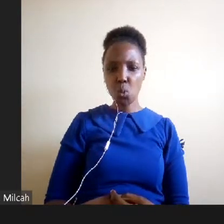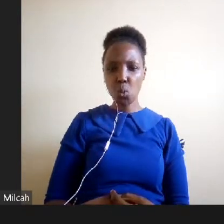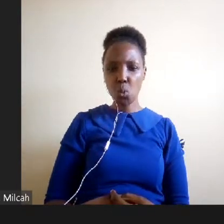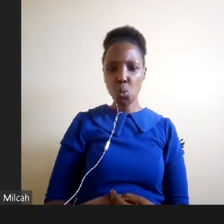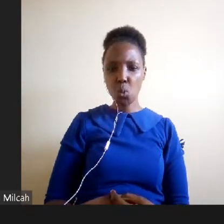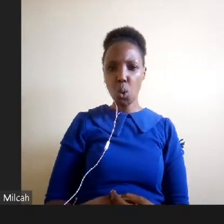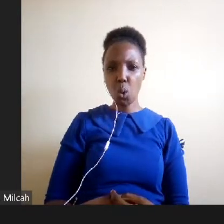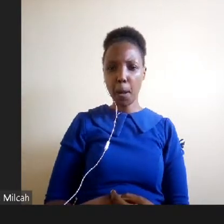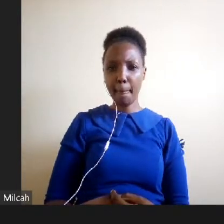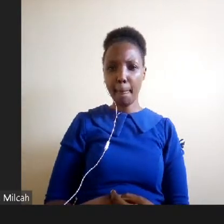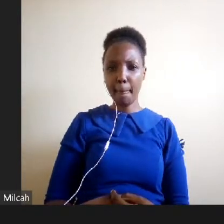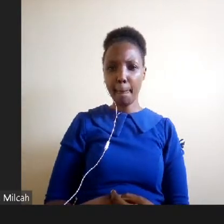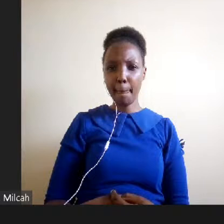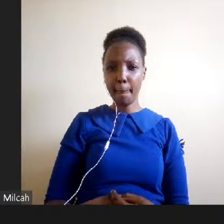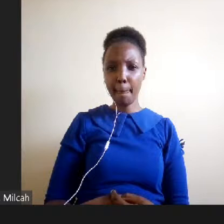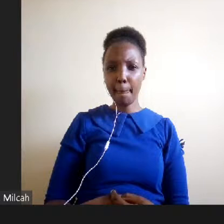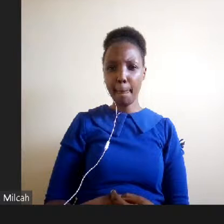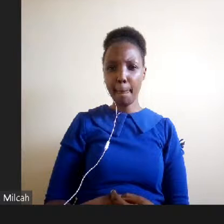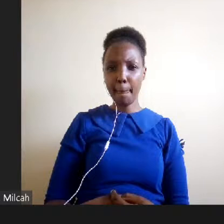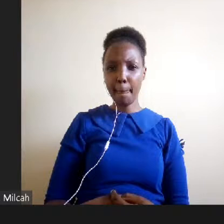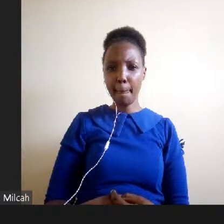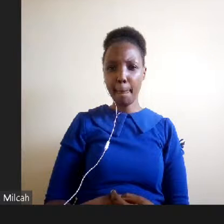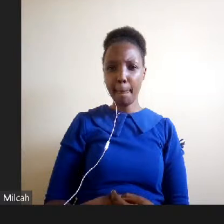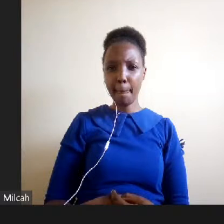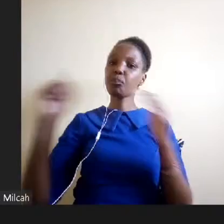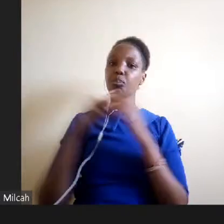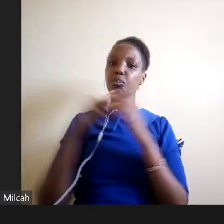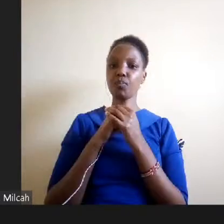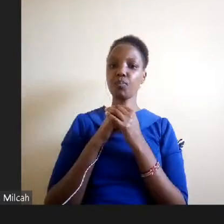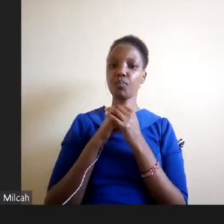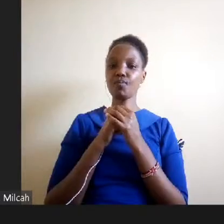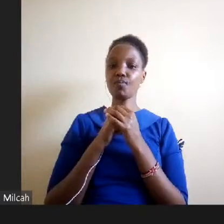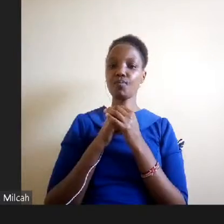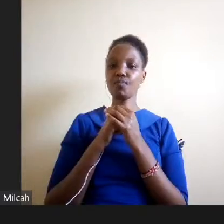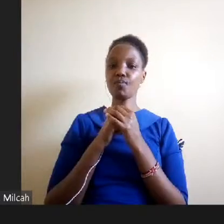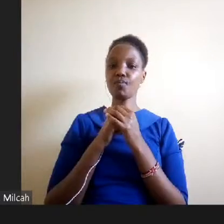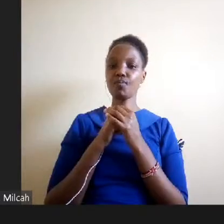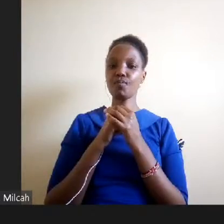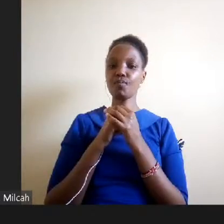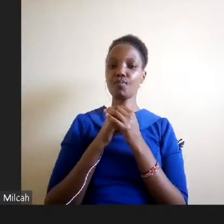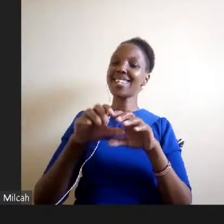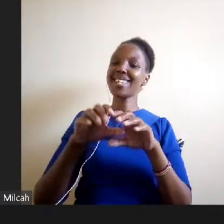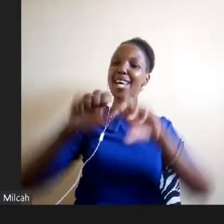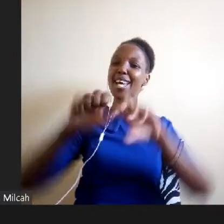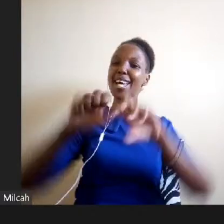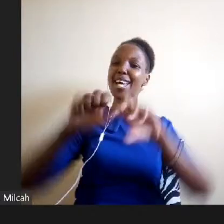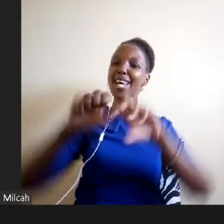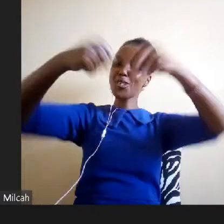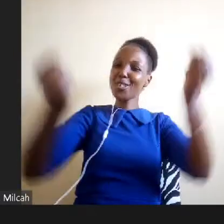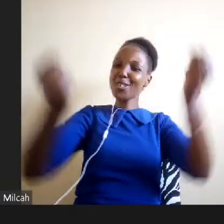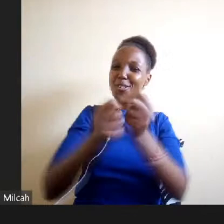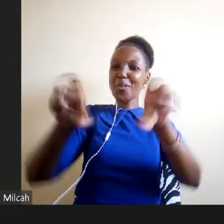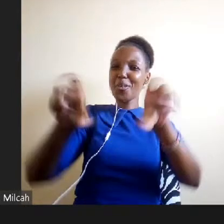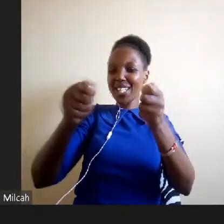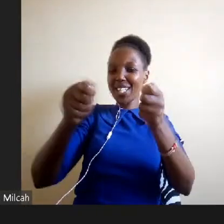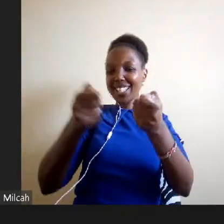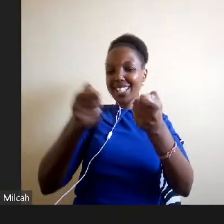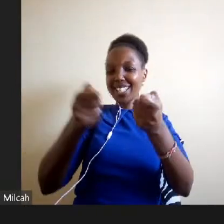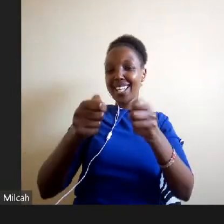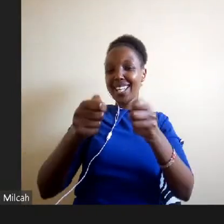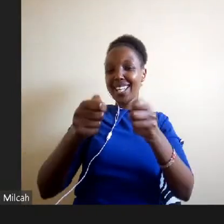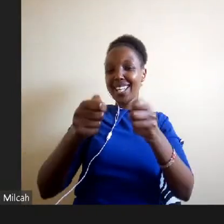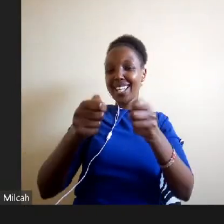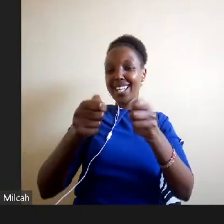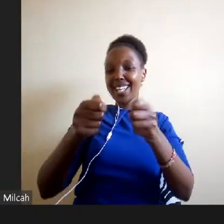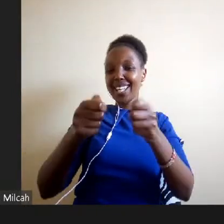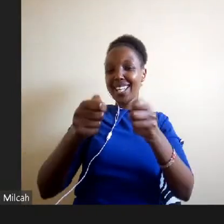social media platform for your kids? I know if I was to ask you, most of us, it is Facebook, probably Twitter,